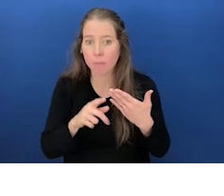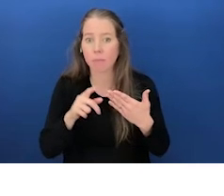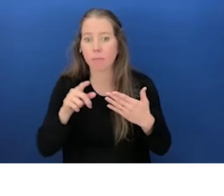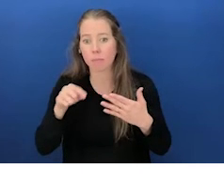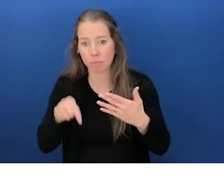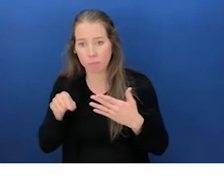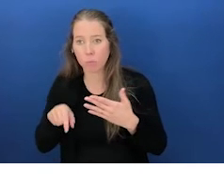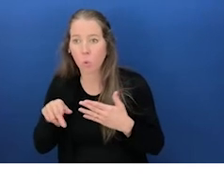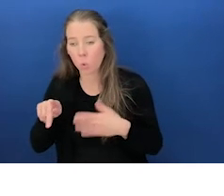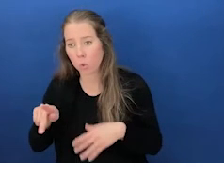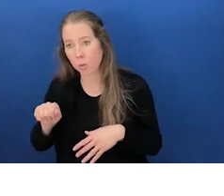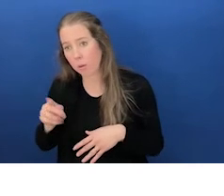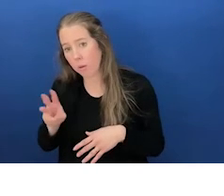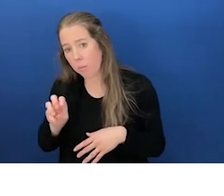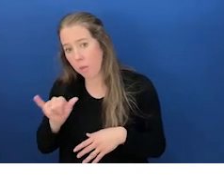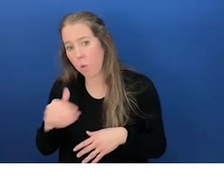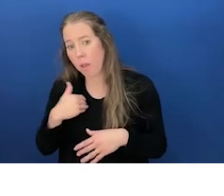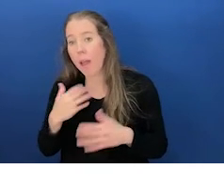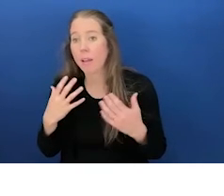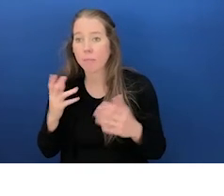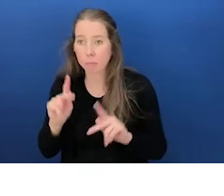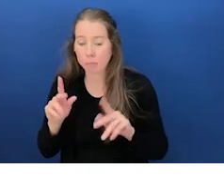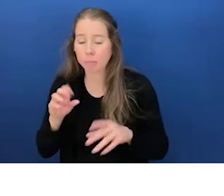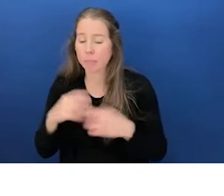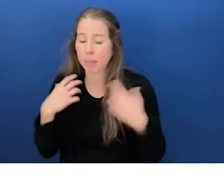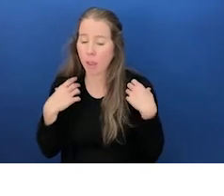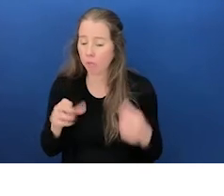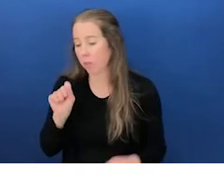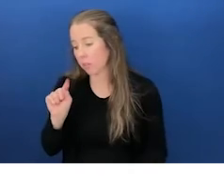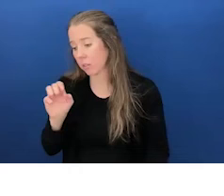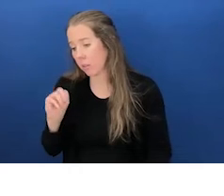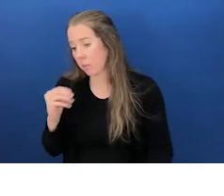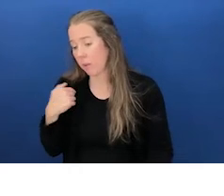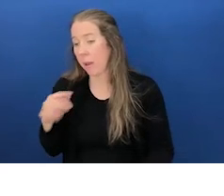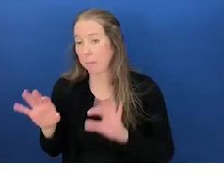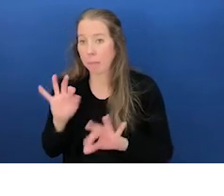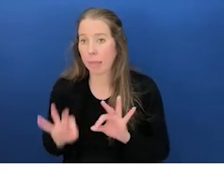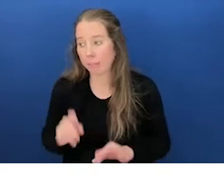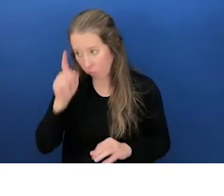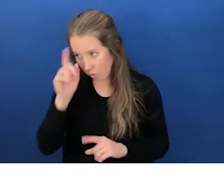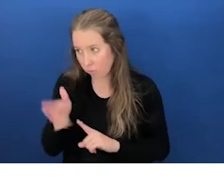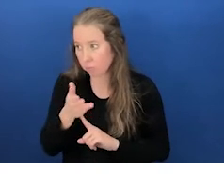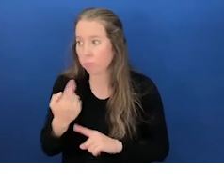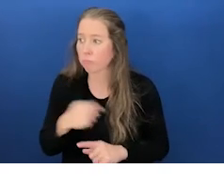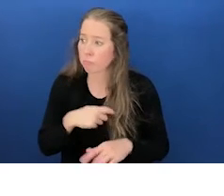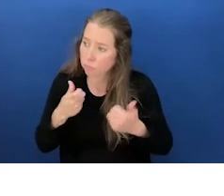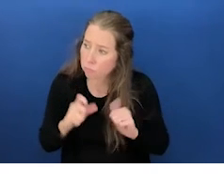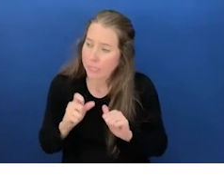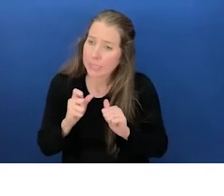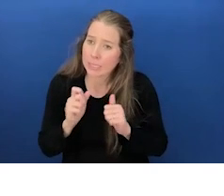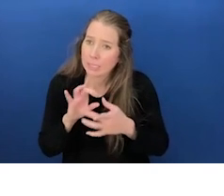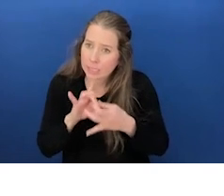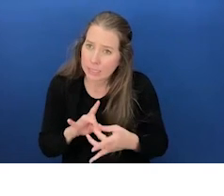folks in health and STEM that I assign flags to. And we're trying our best to kind of build that rapport with our students. That's why we have